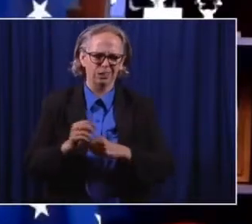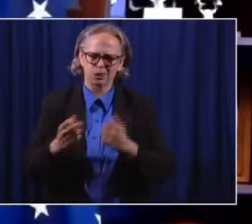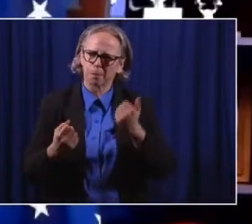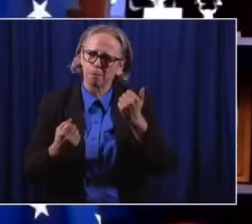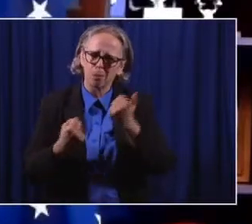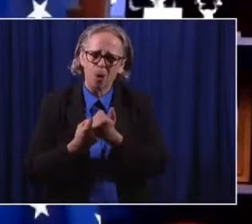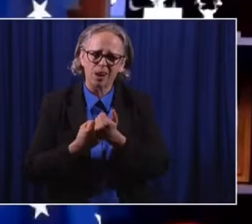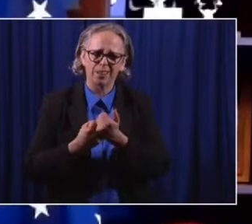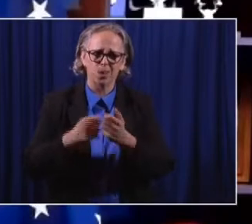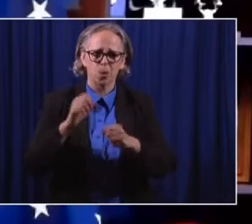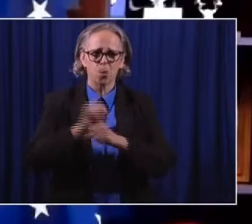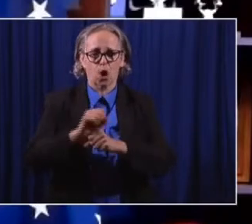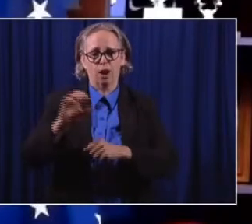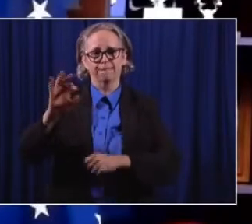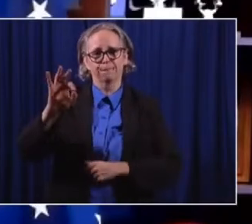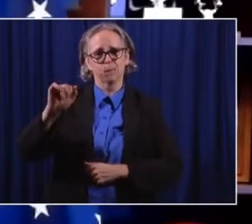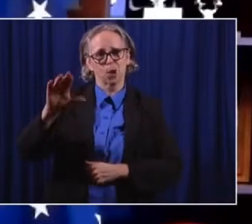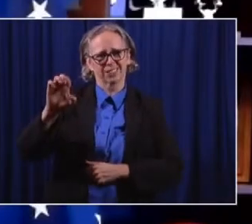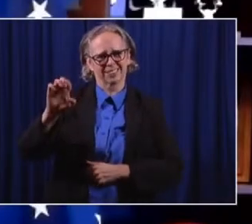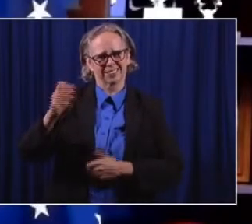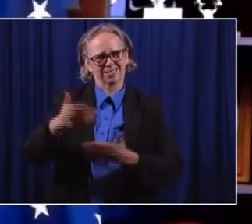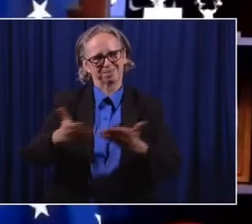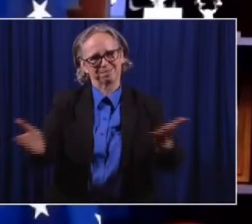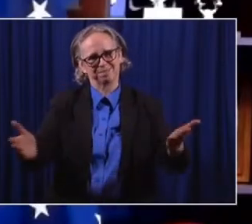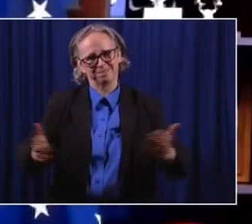So welcome those